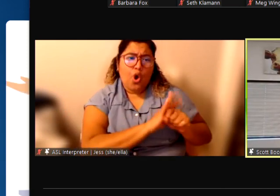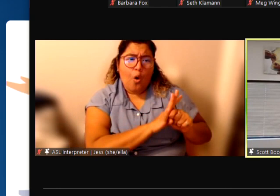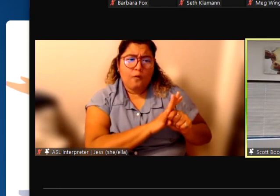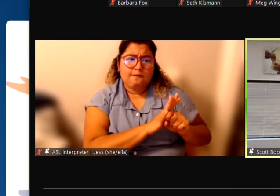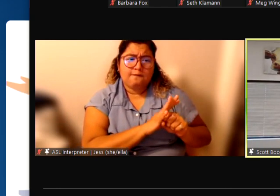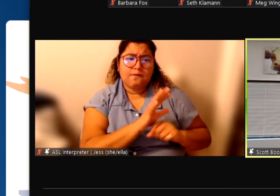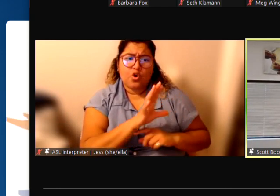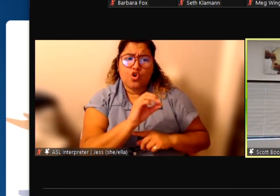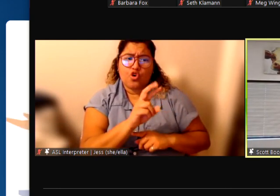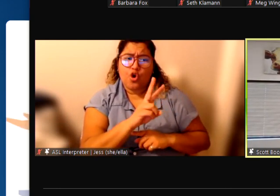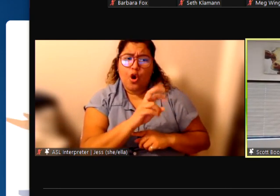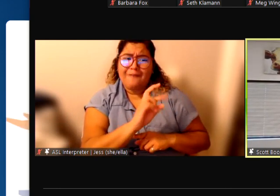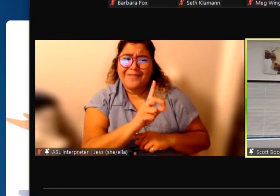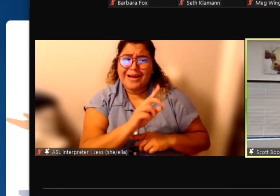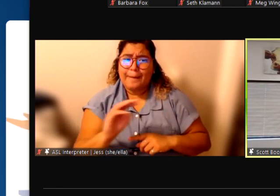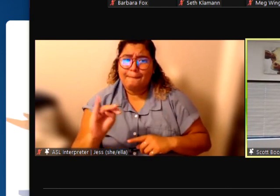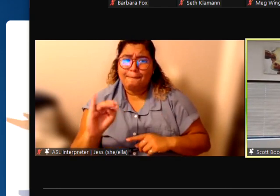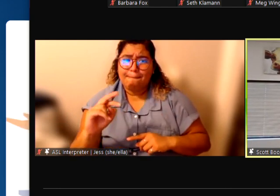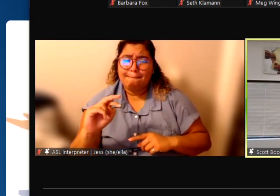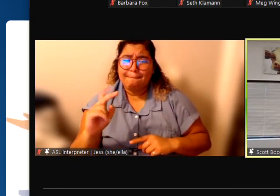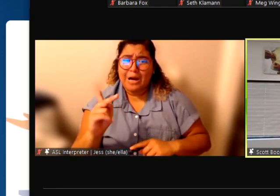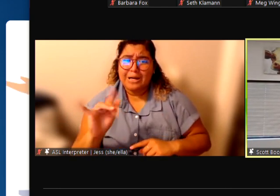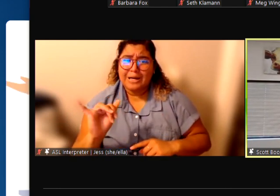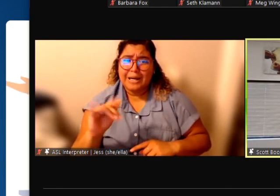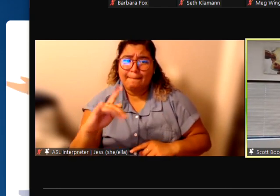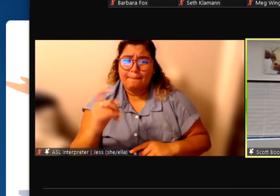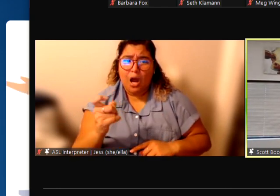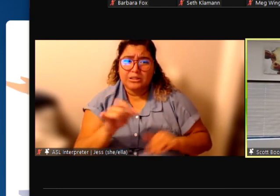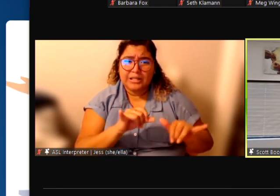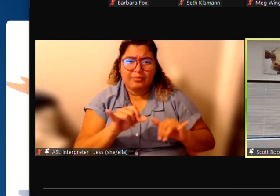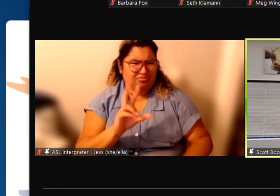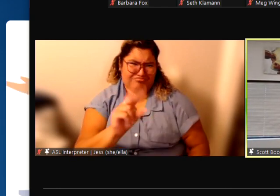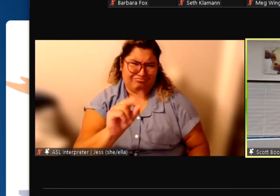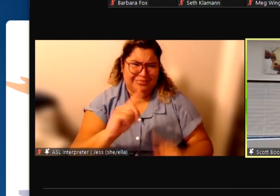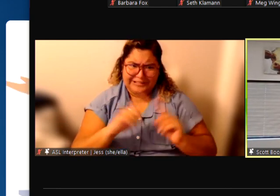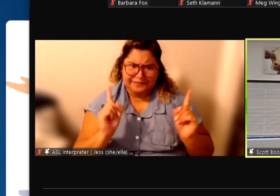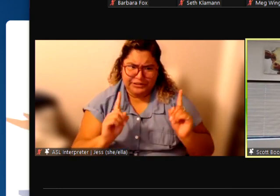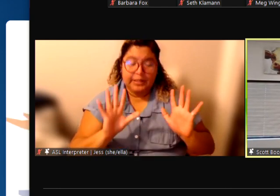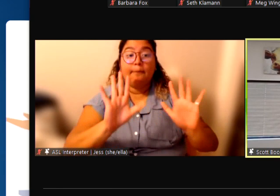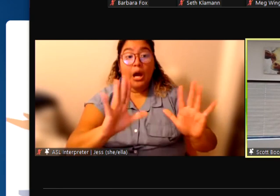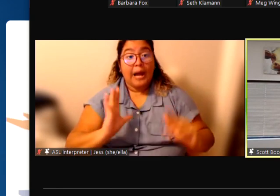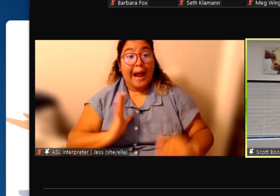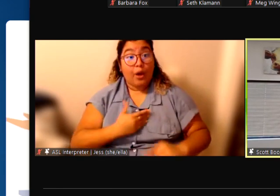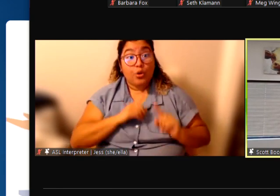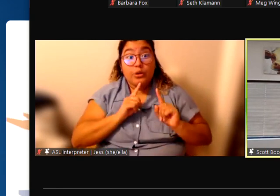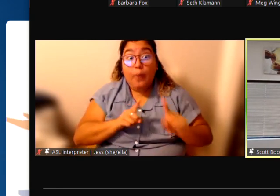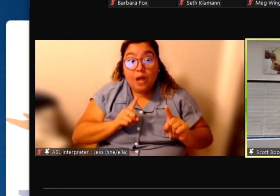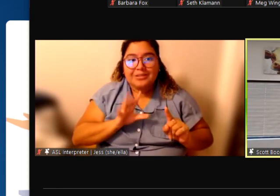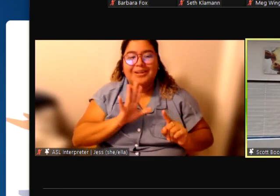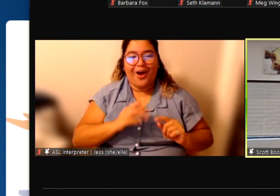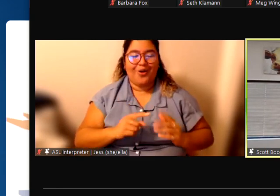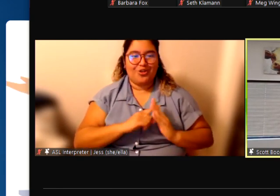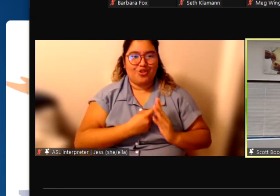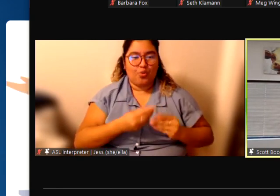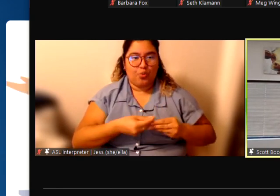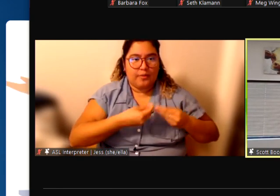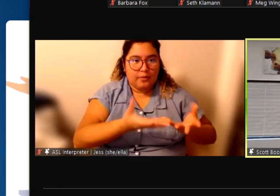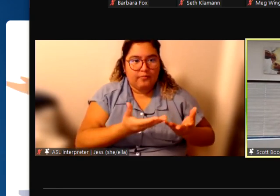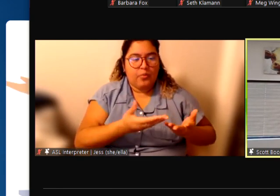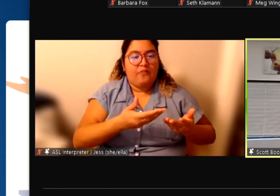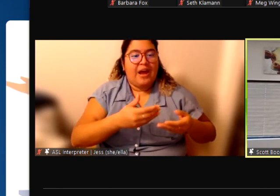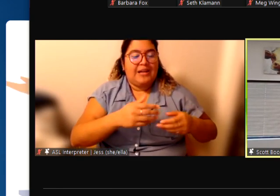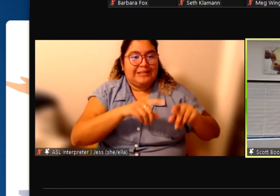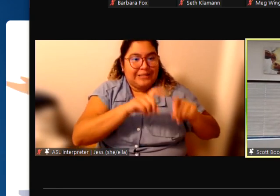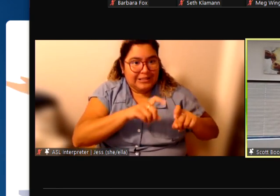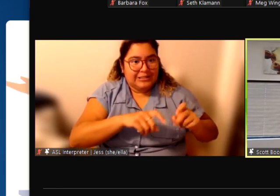very different viruses. But we start this response with testing available, treatments available, and vaccines